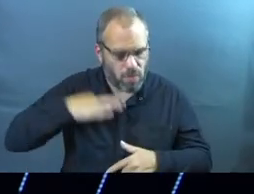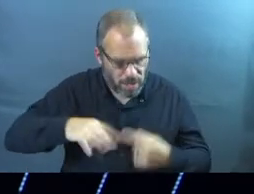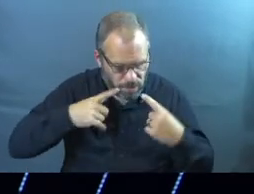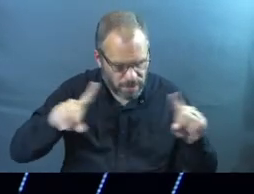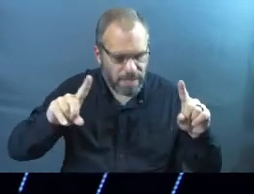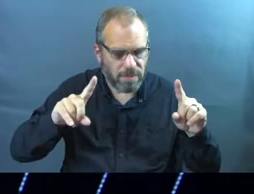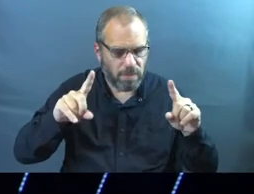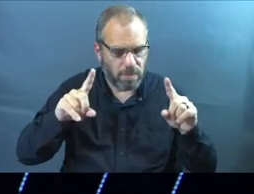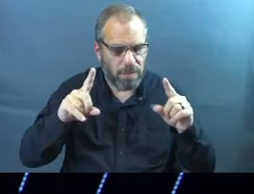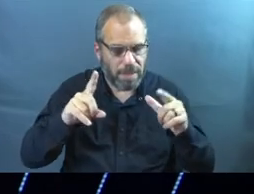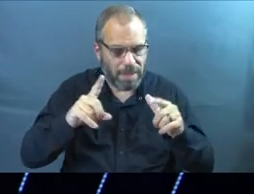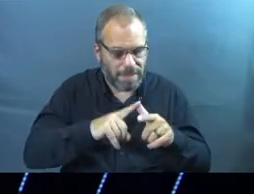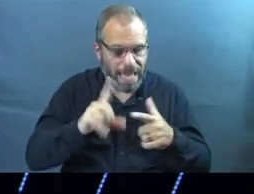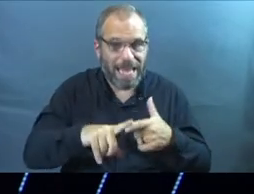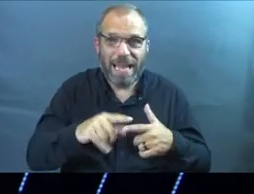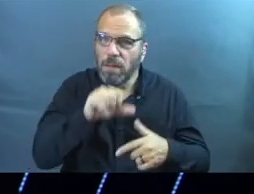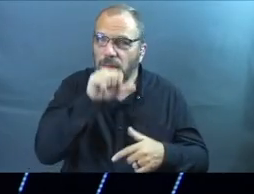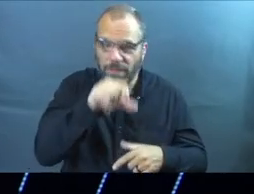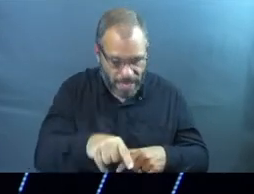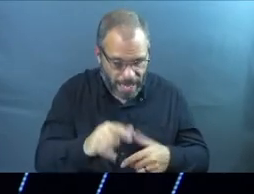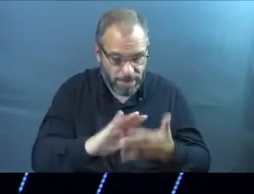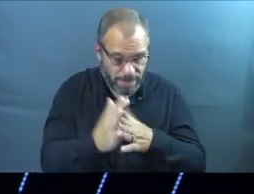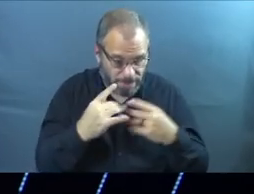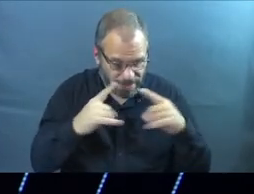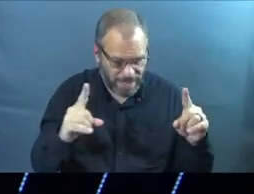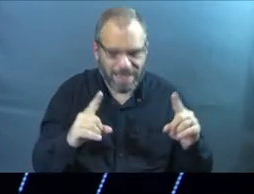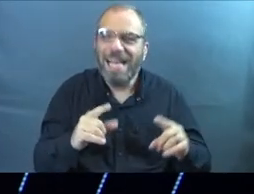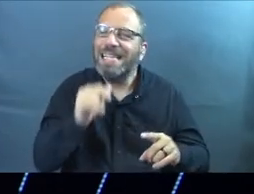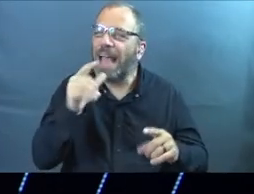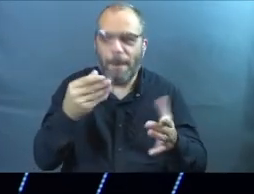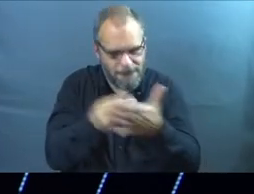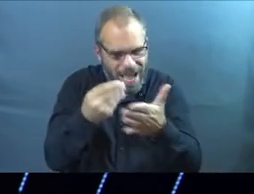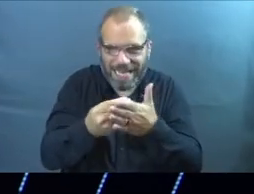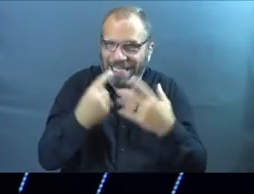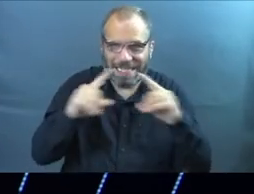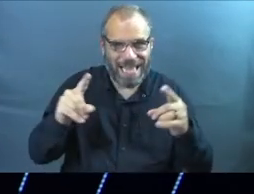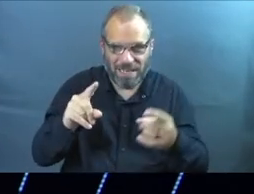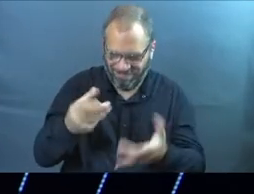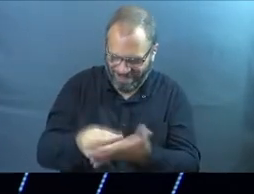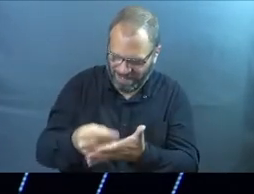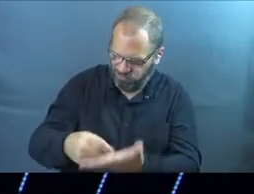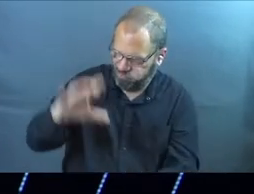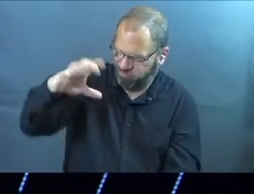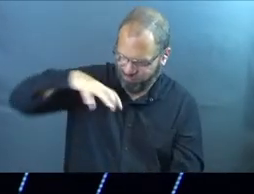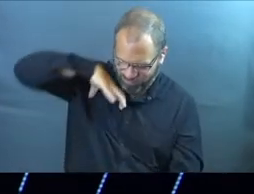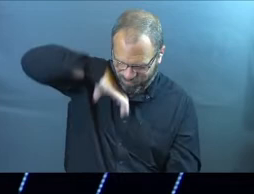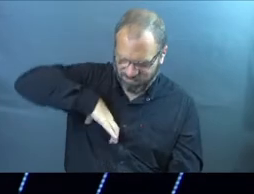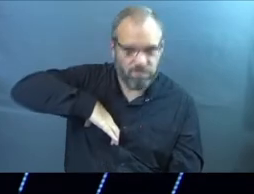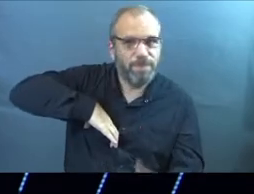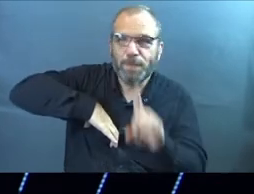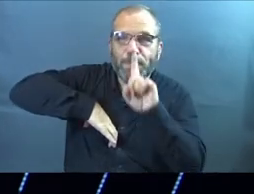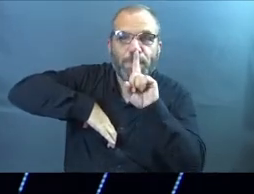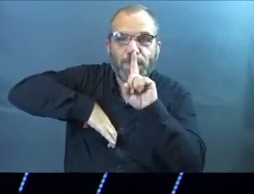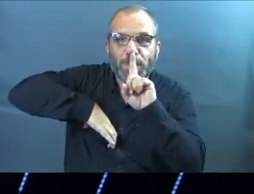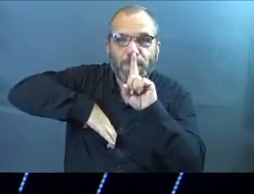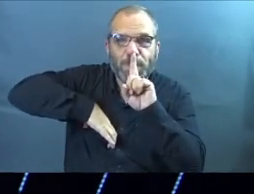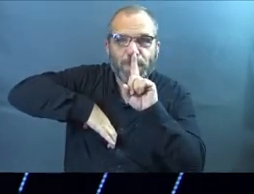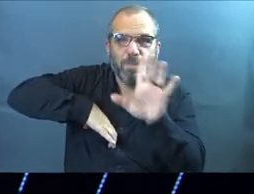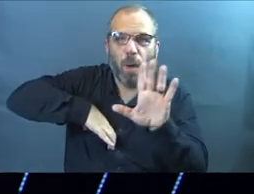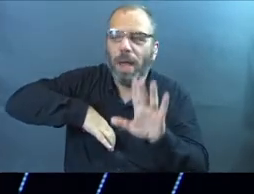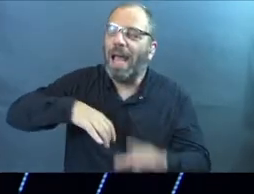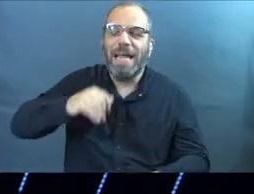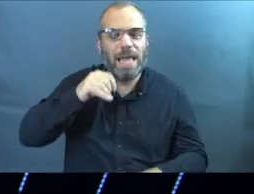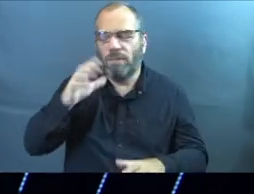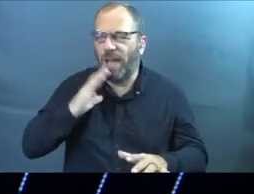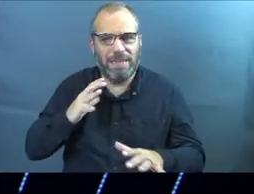and successful. And I love how he says you'll be successful. I don't think he's talking about money here. Don't think he's talking about money. I'm